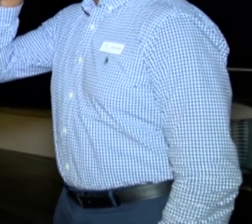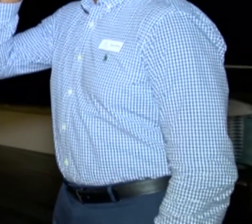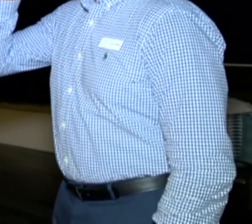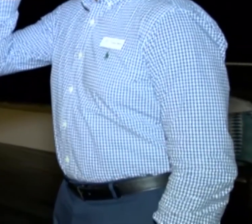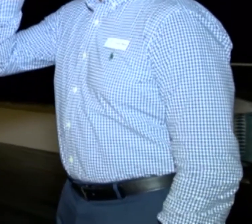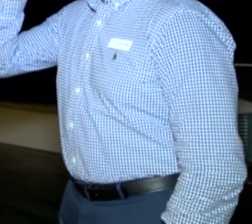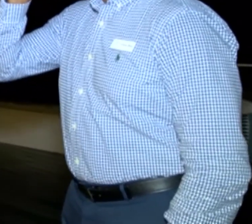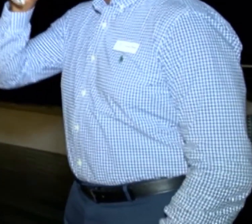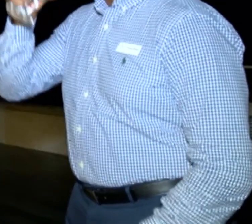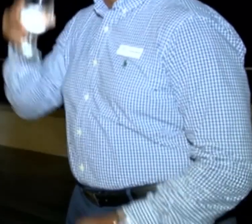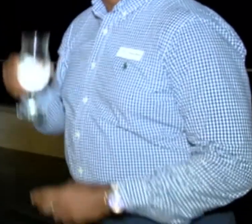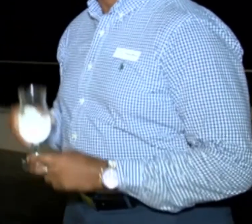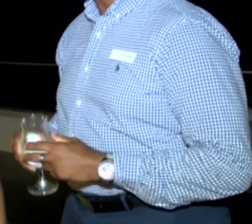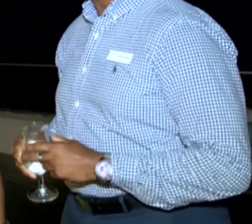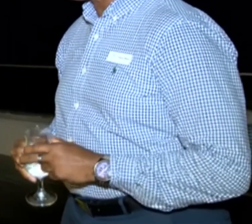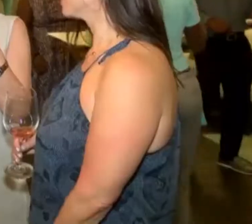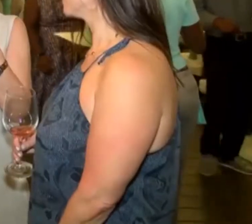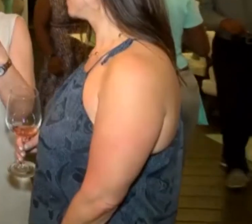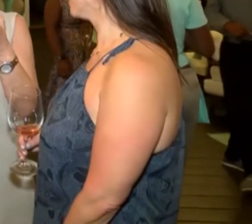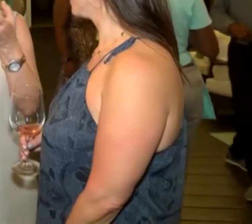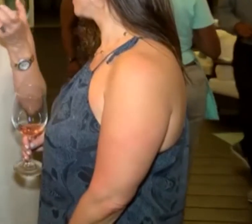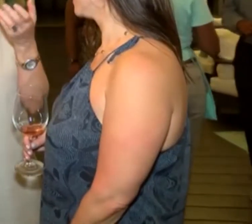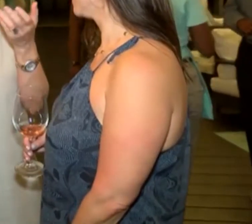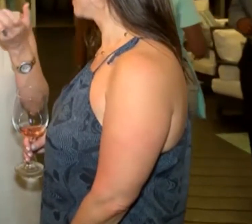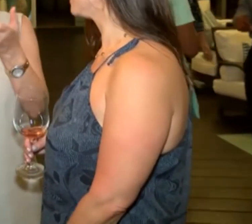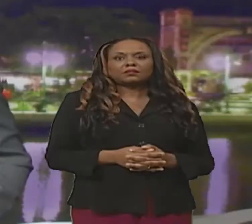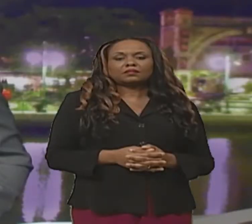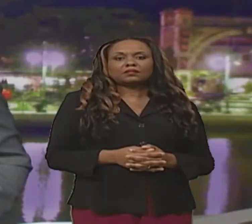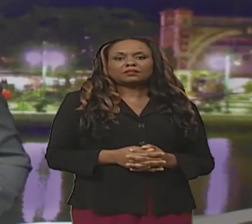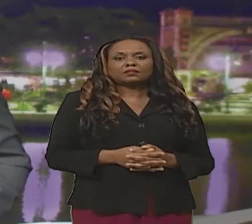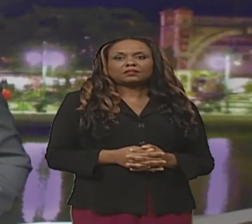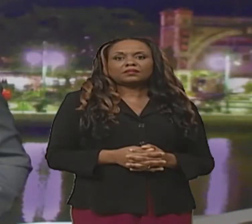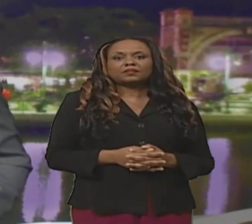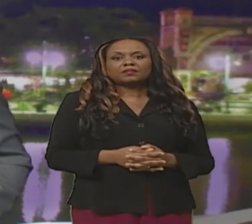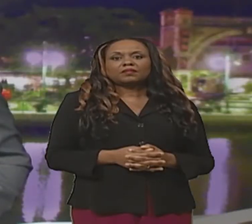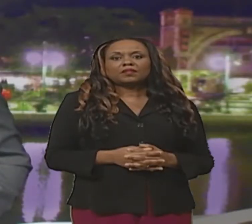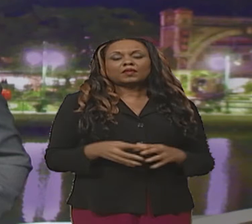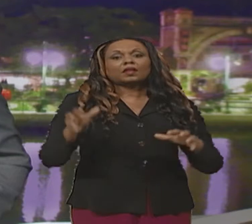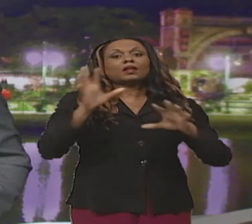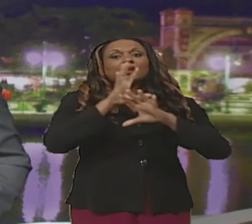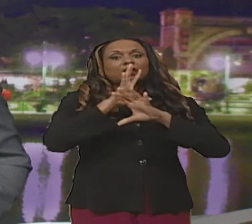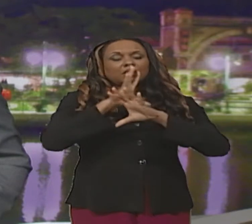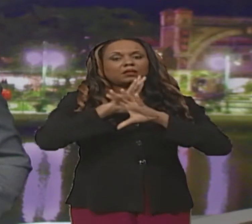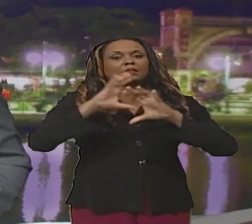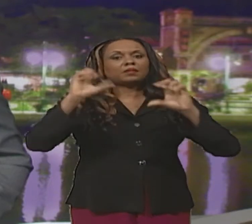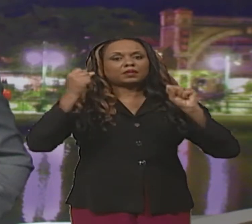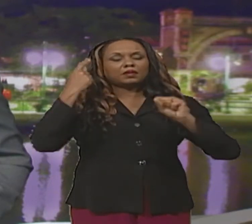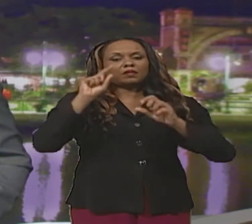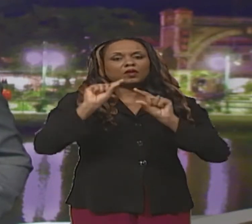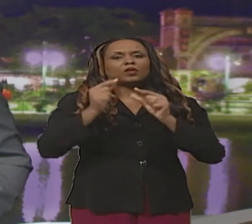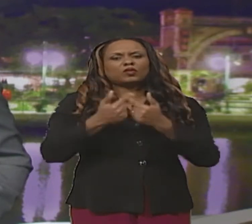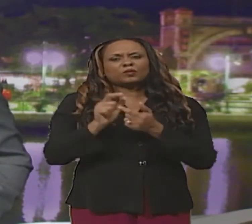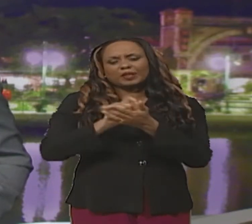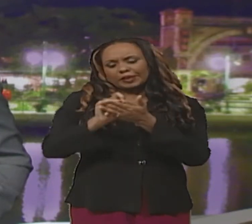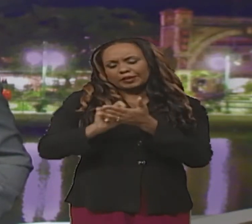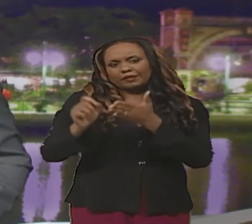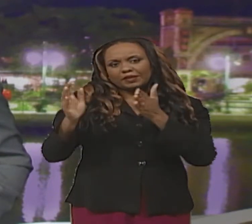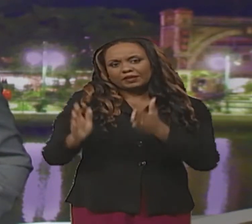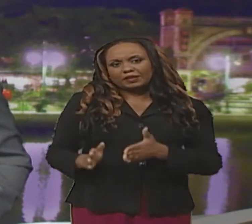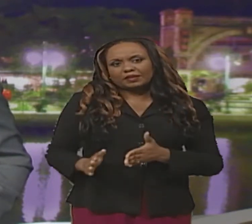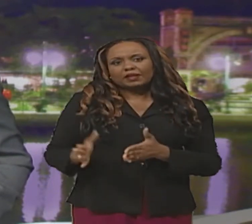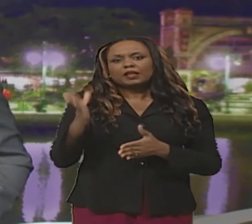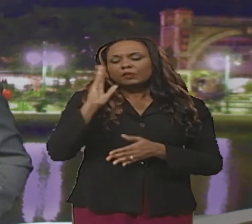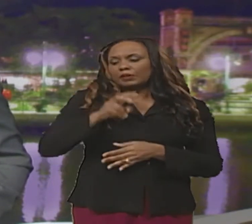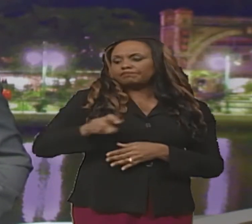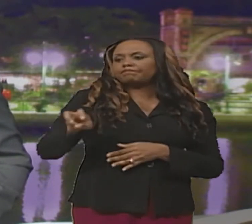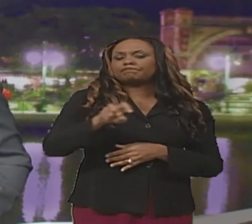Angeles Times and the National Geographic Traveler magazine. President-elect David Swanson says they'll be taking a number of